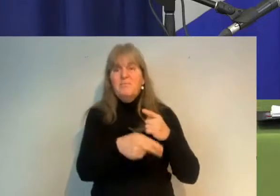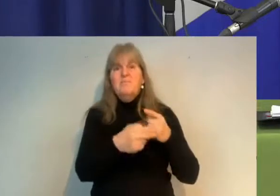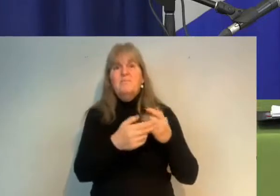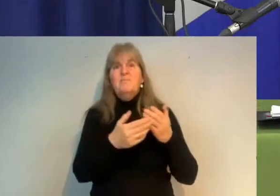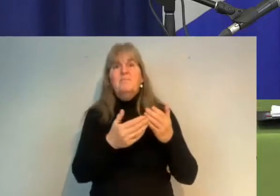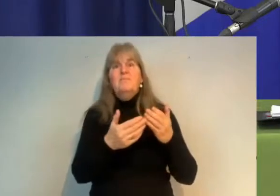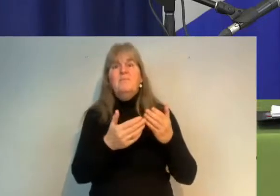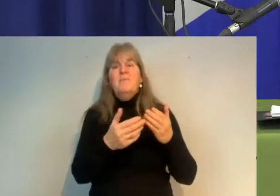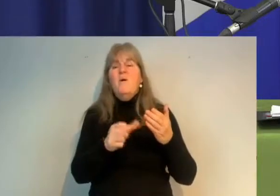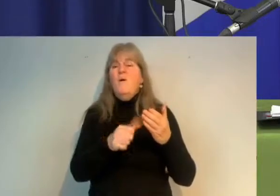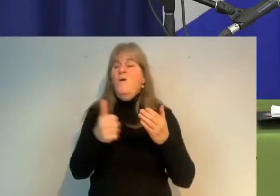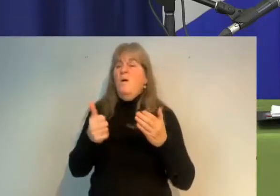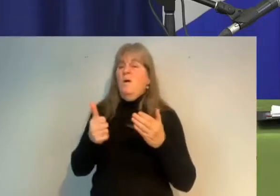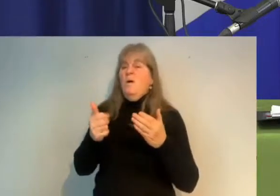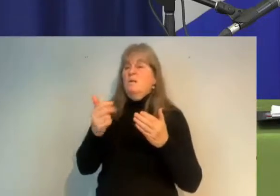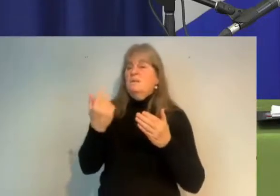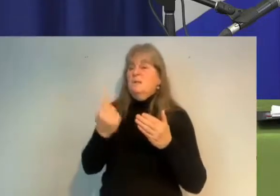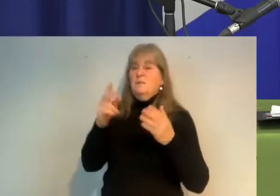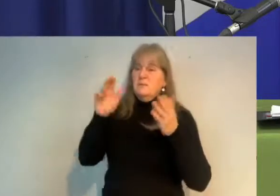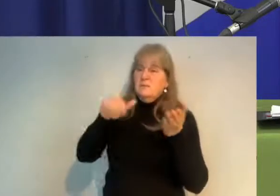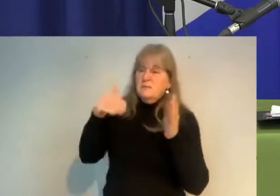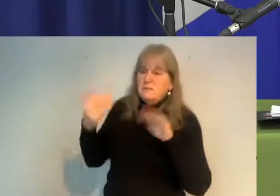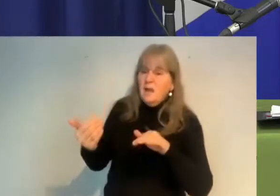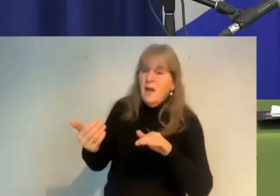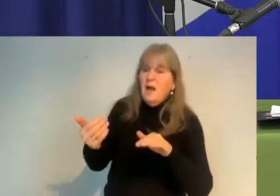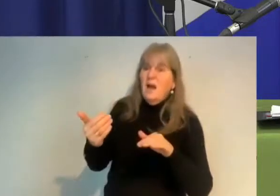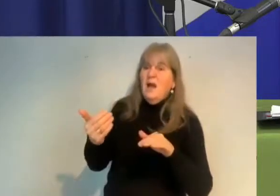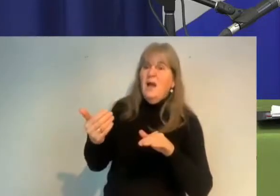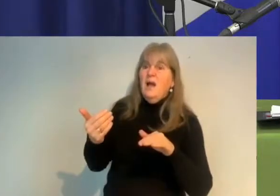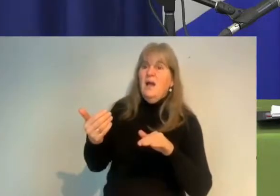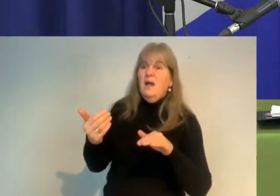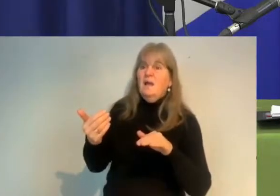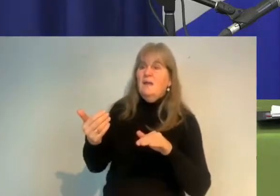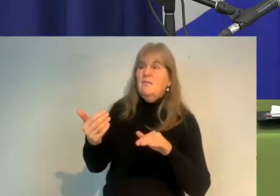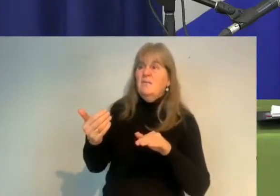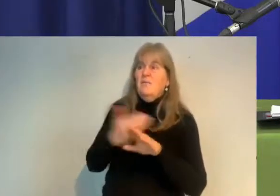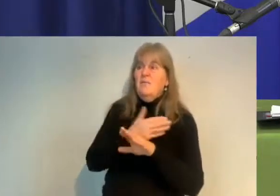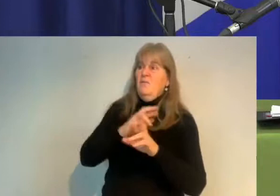someone, before we were ready.